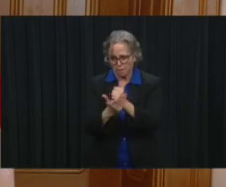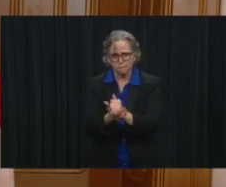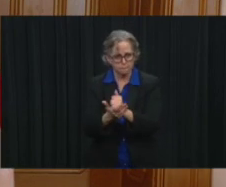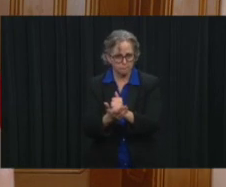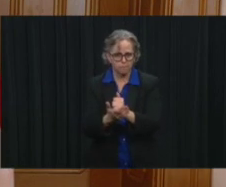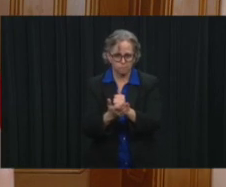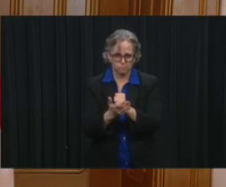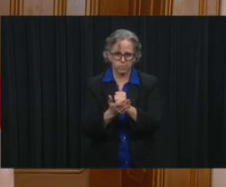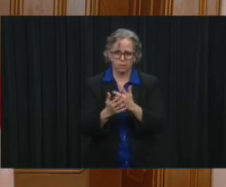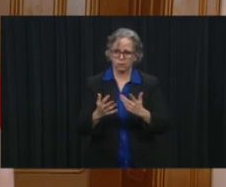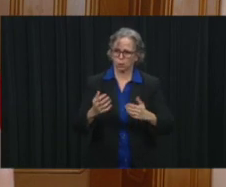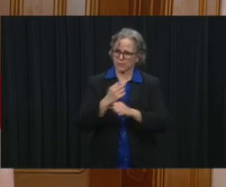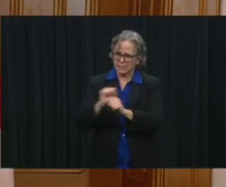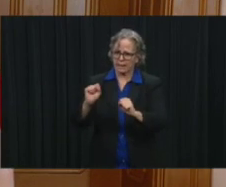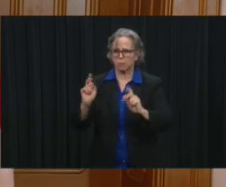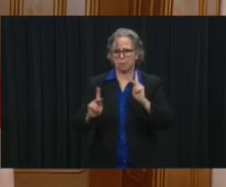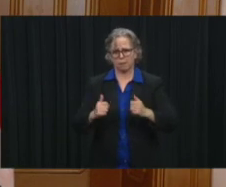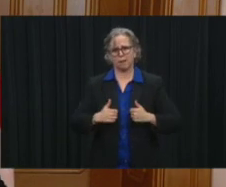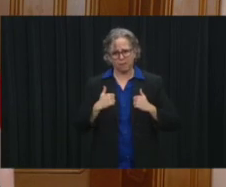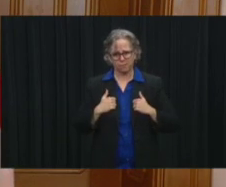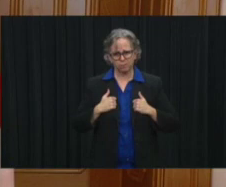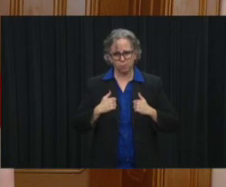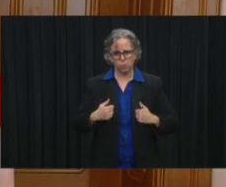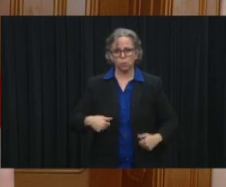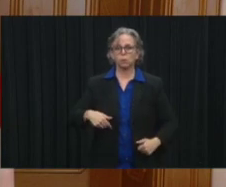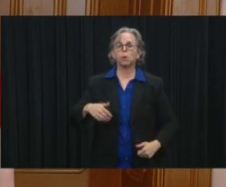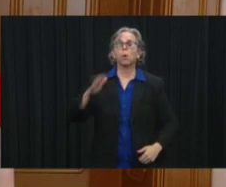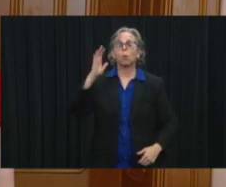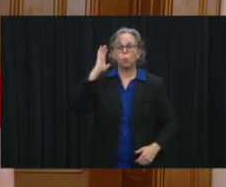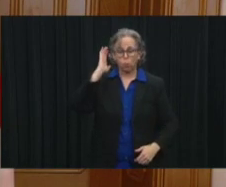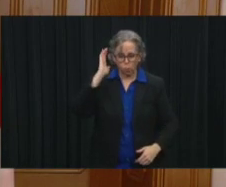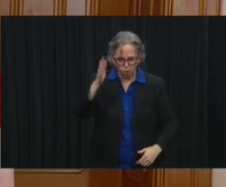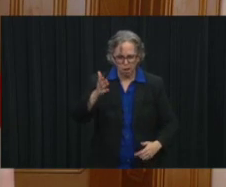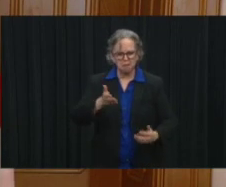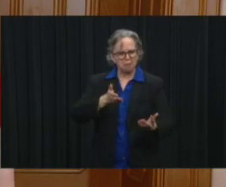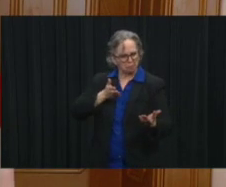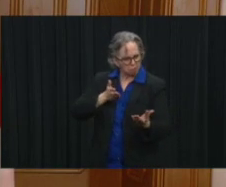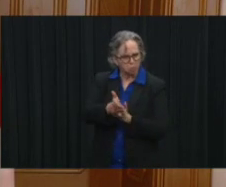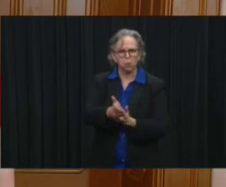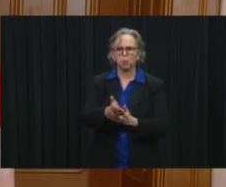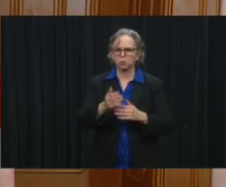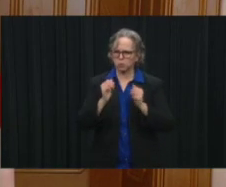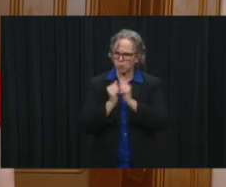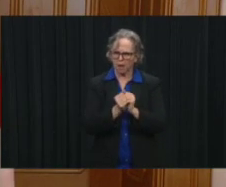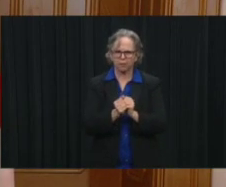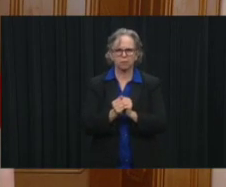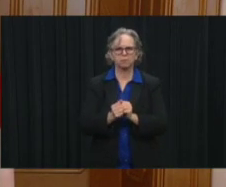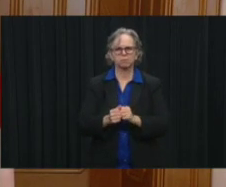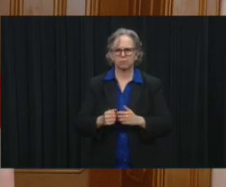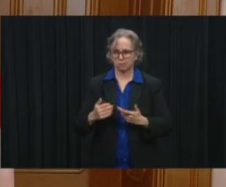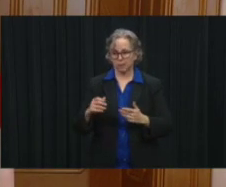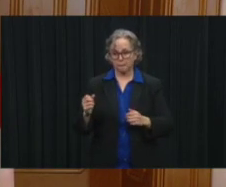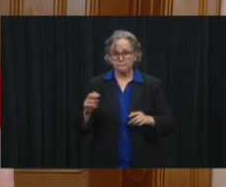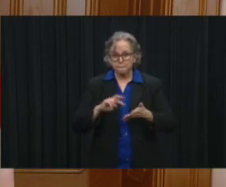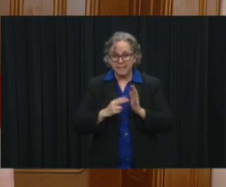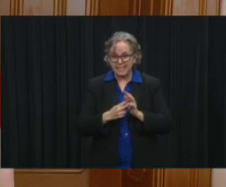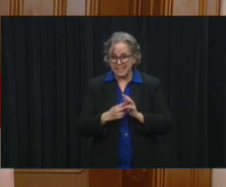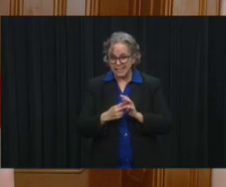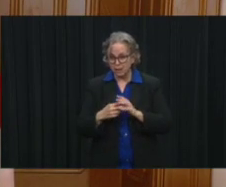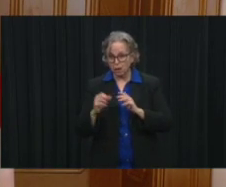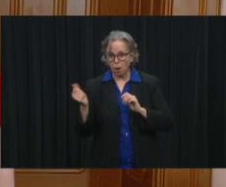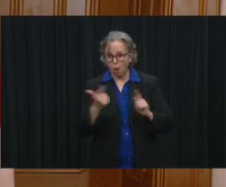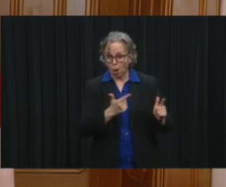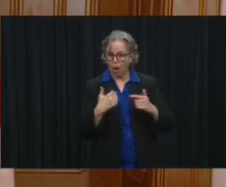and we'll get through this together. We've all got a role to play. You've talked about that. Recently, I heard a